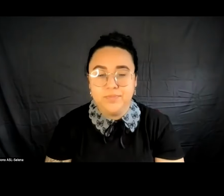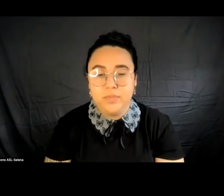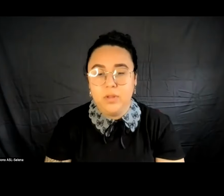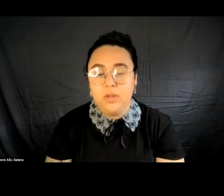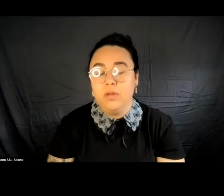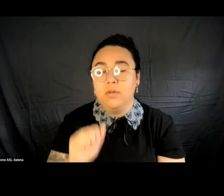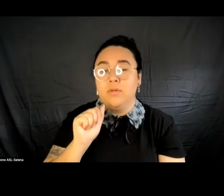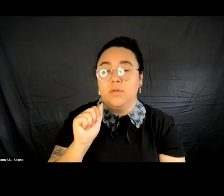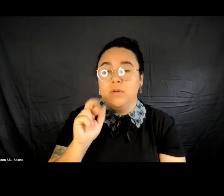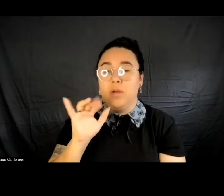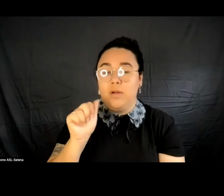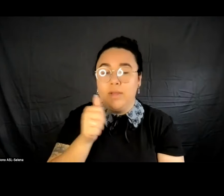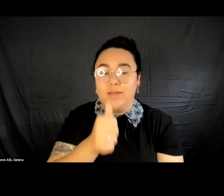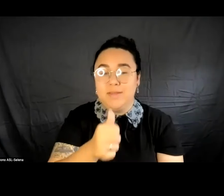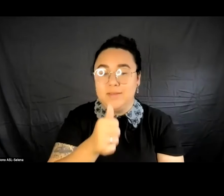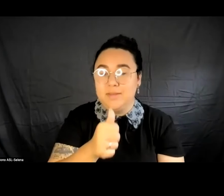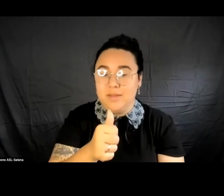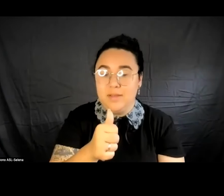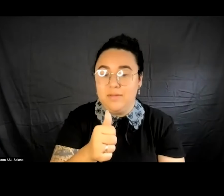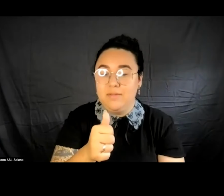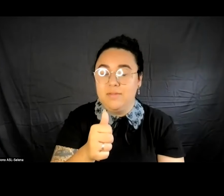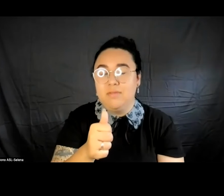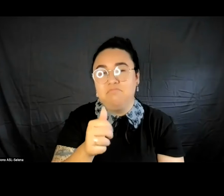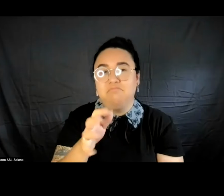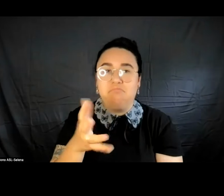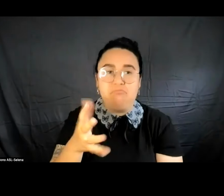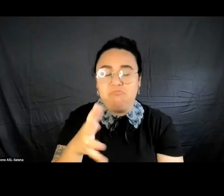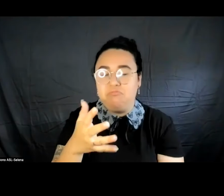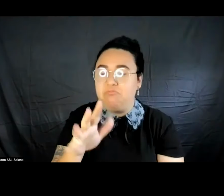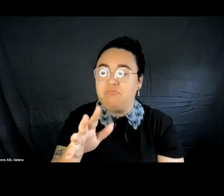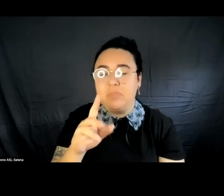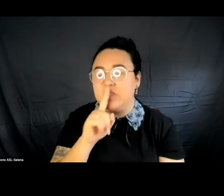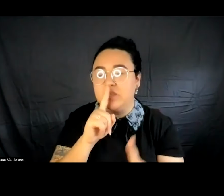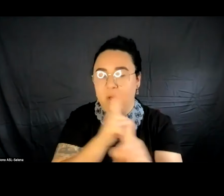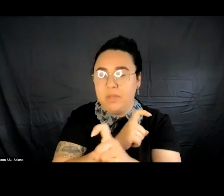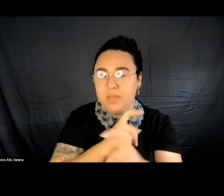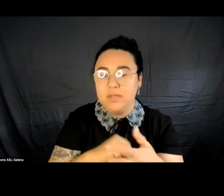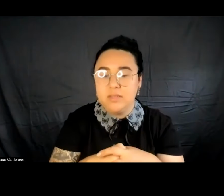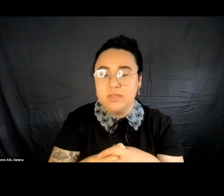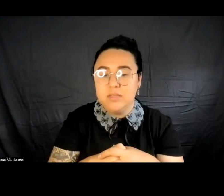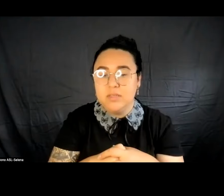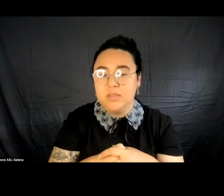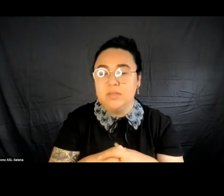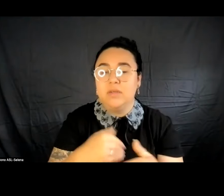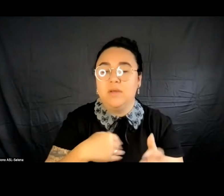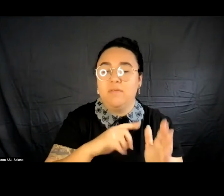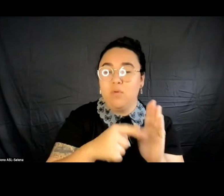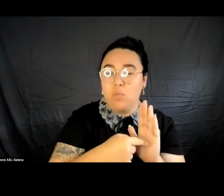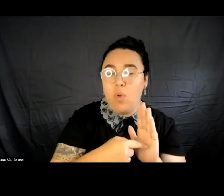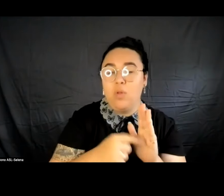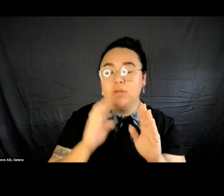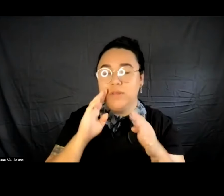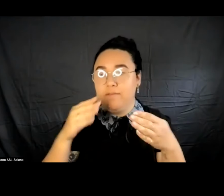ARIA is in itself relatively complicated. You know, you have roles and